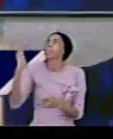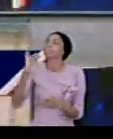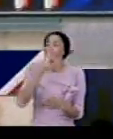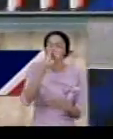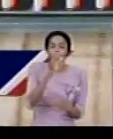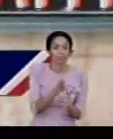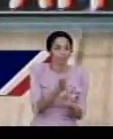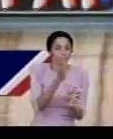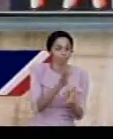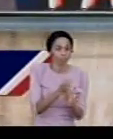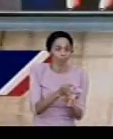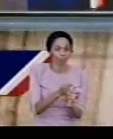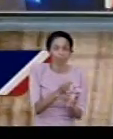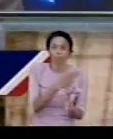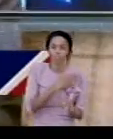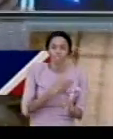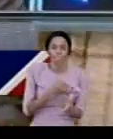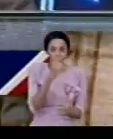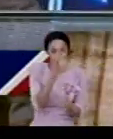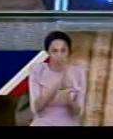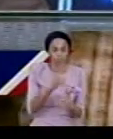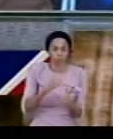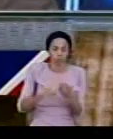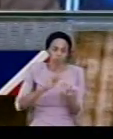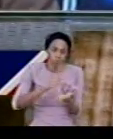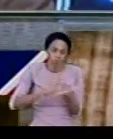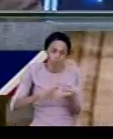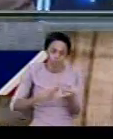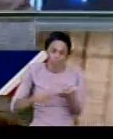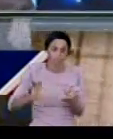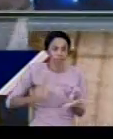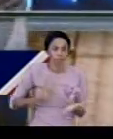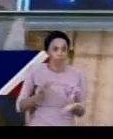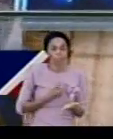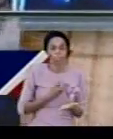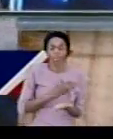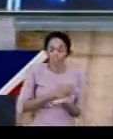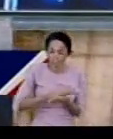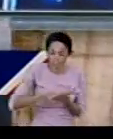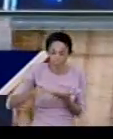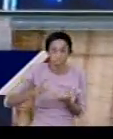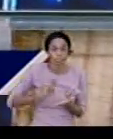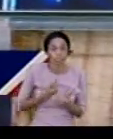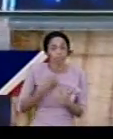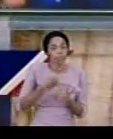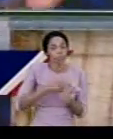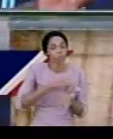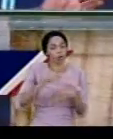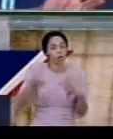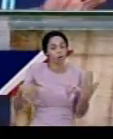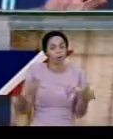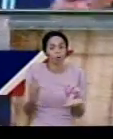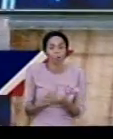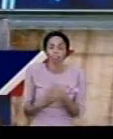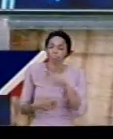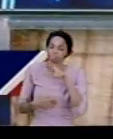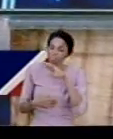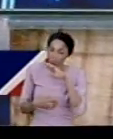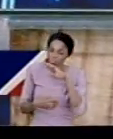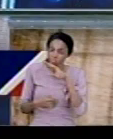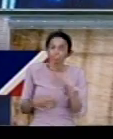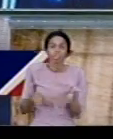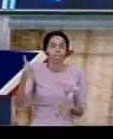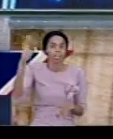us and to cleanse us from all unrighteousness. He forgives our